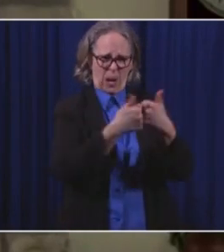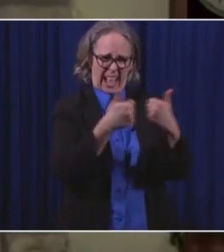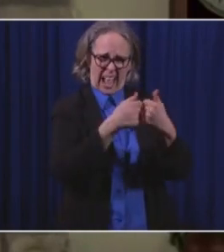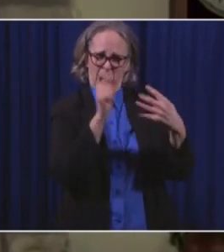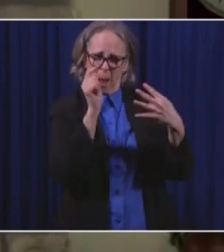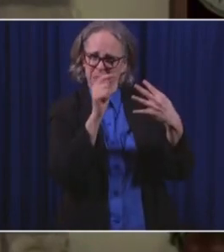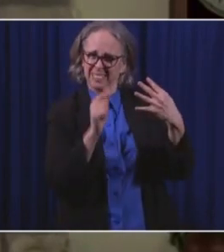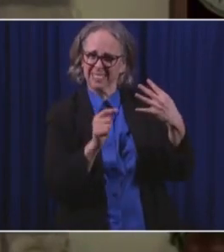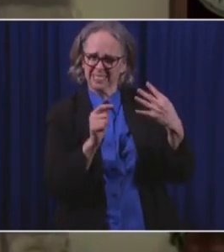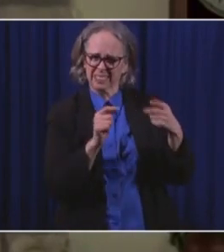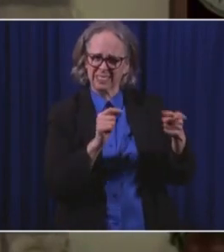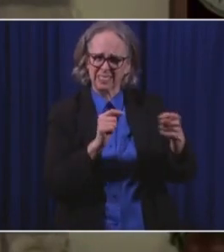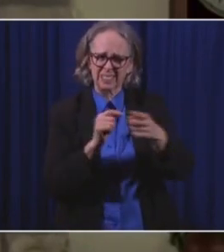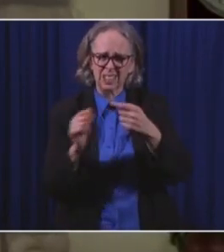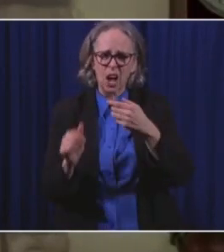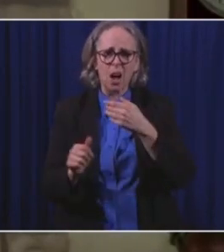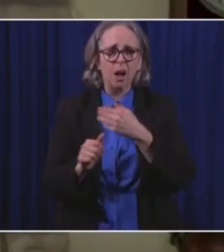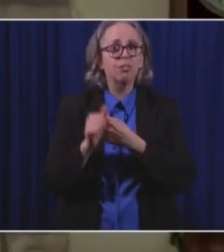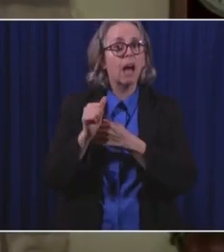the stadium.